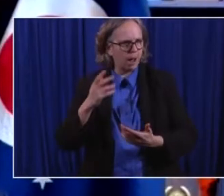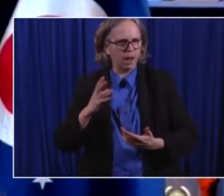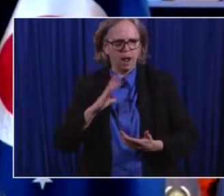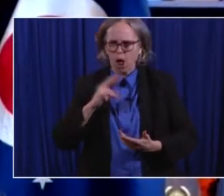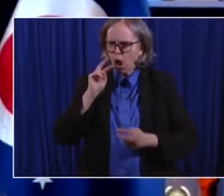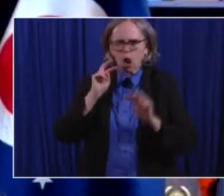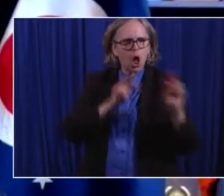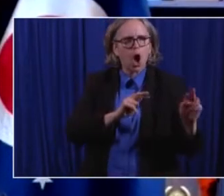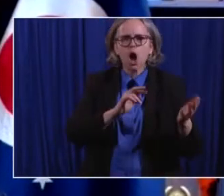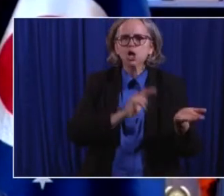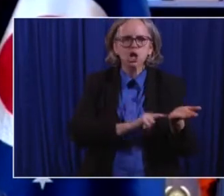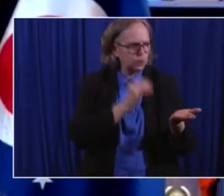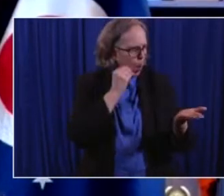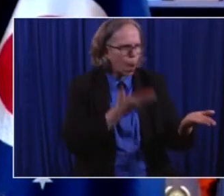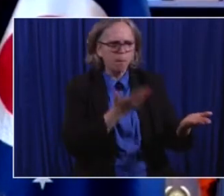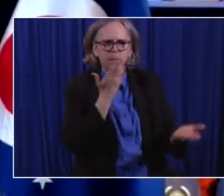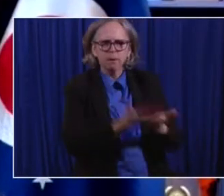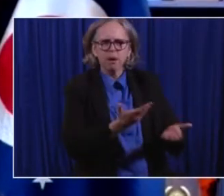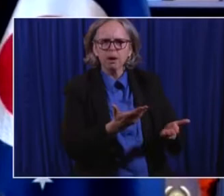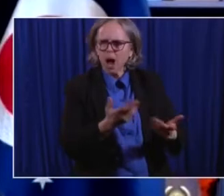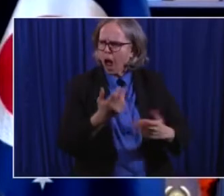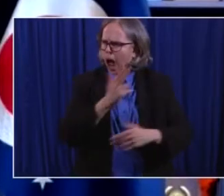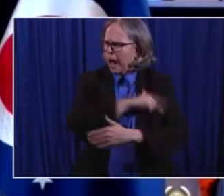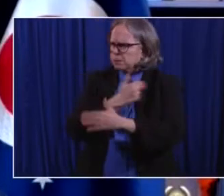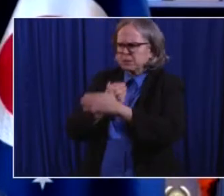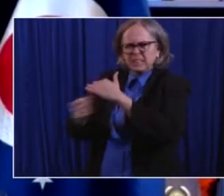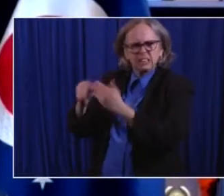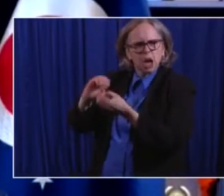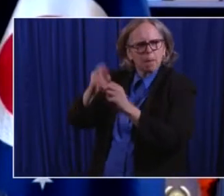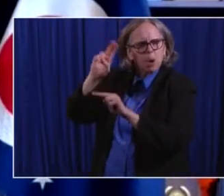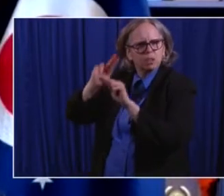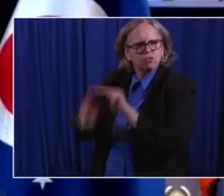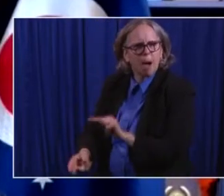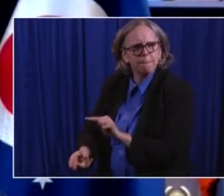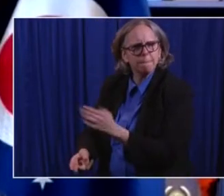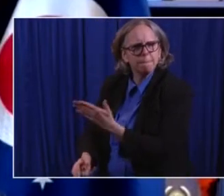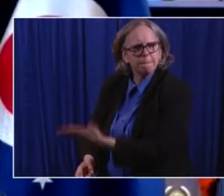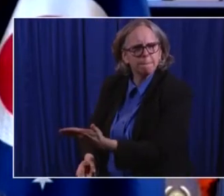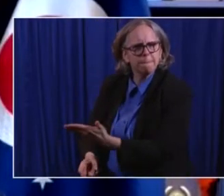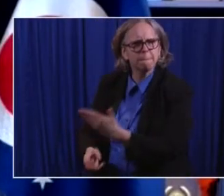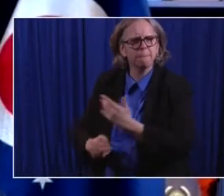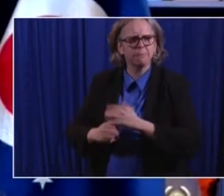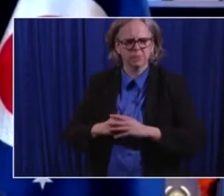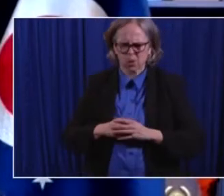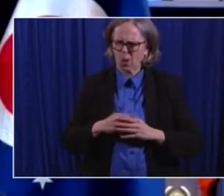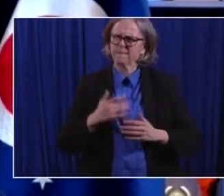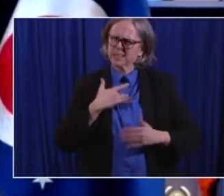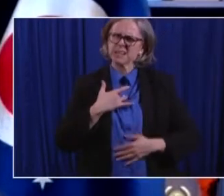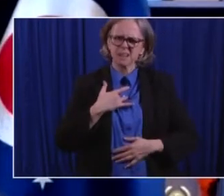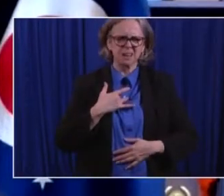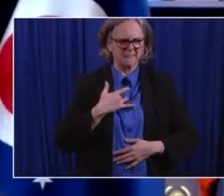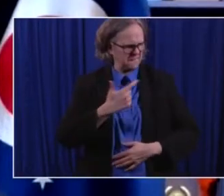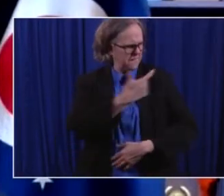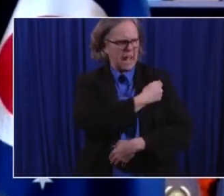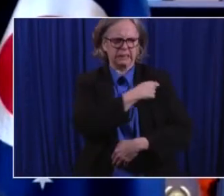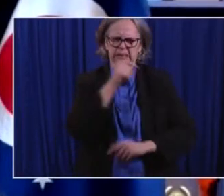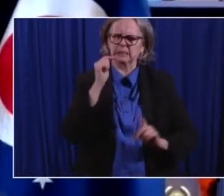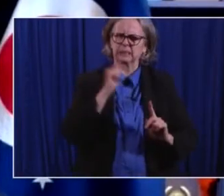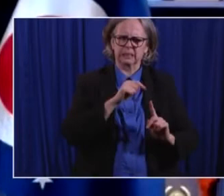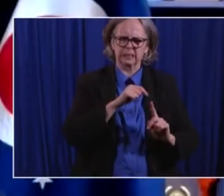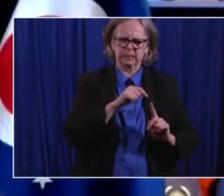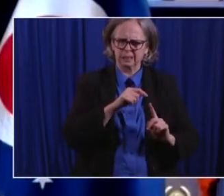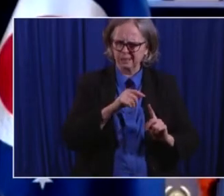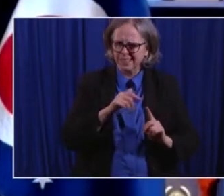see hospitalizations go down, you see cases go down. So as the vaccine becomes more and more available, we need people to take